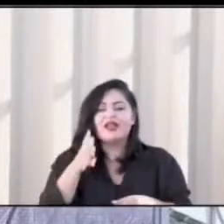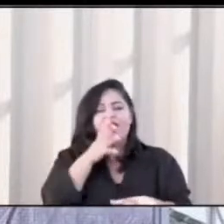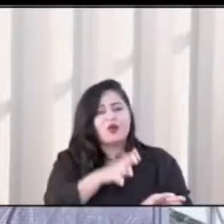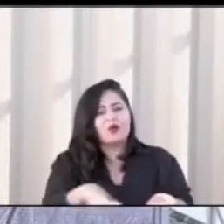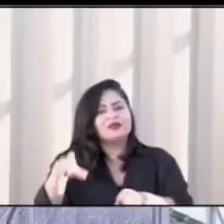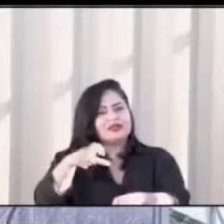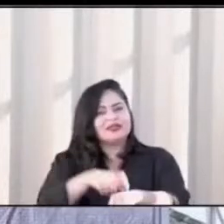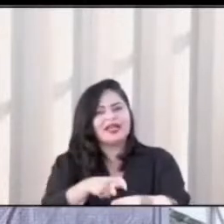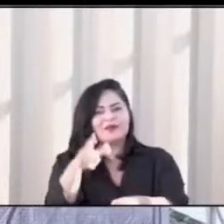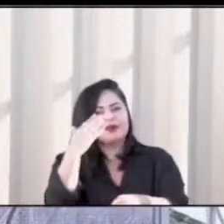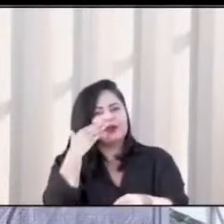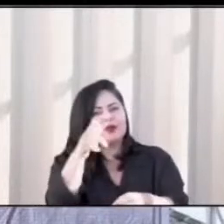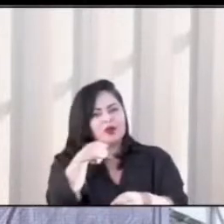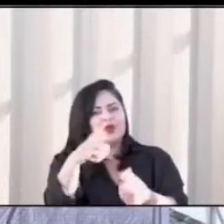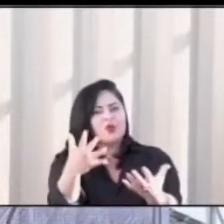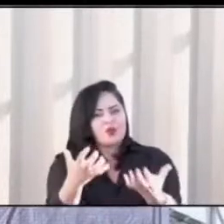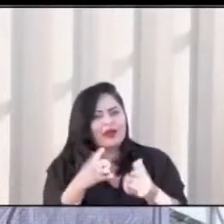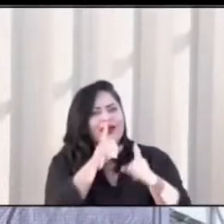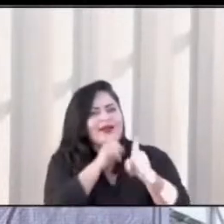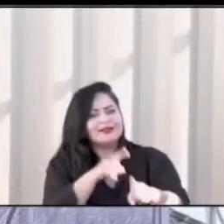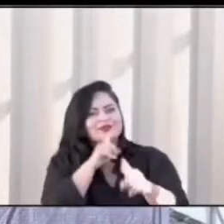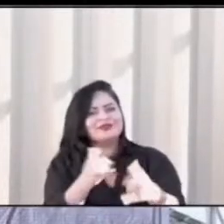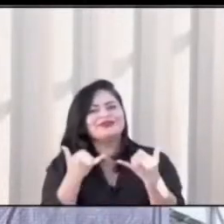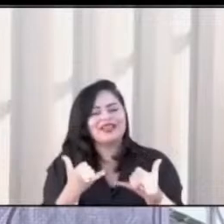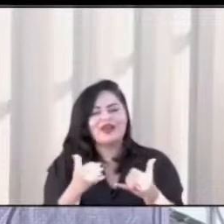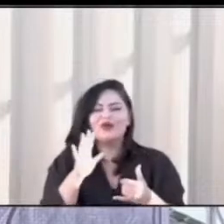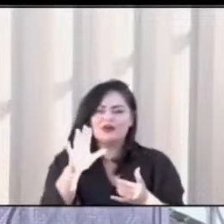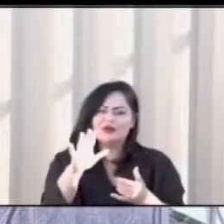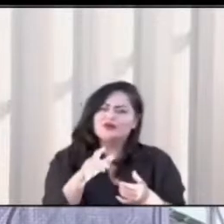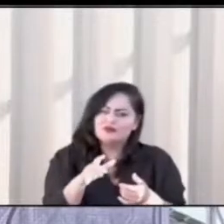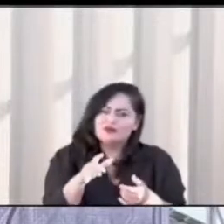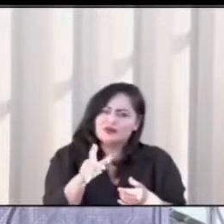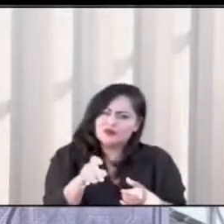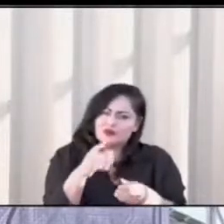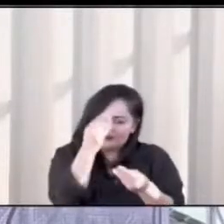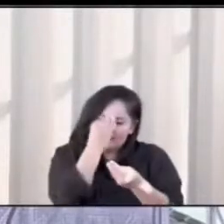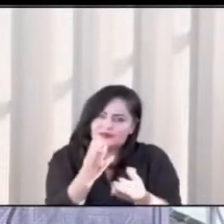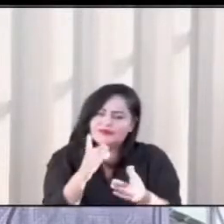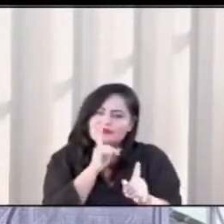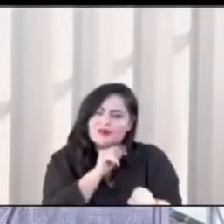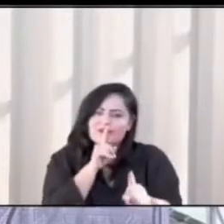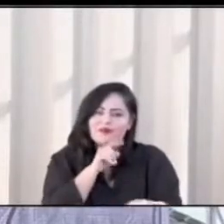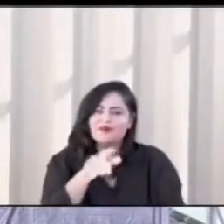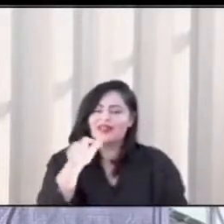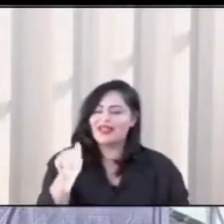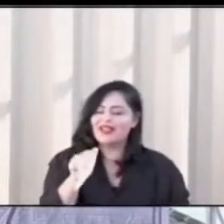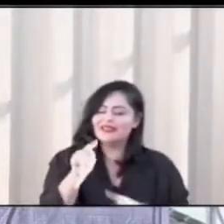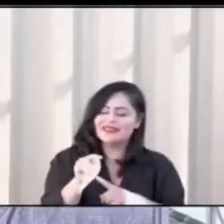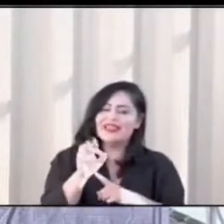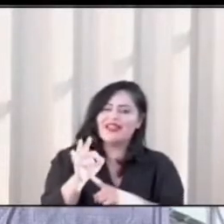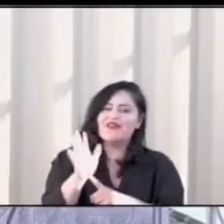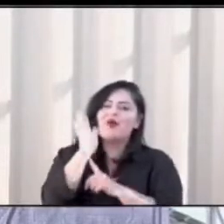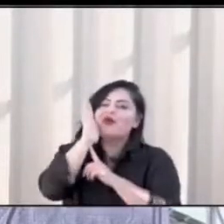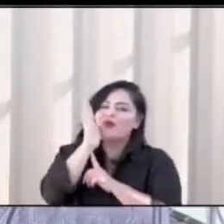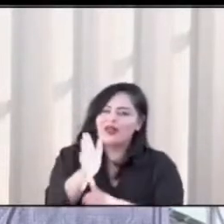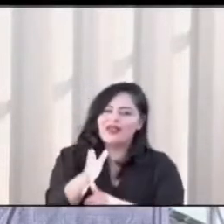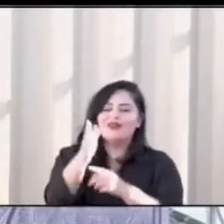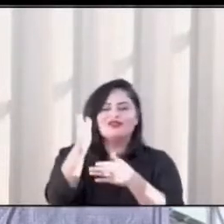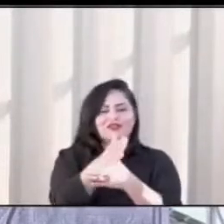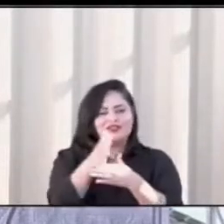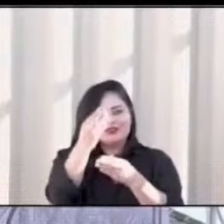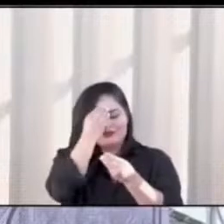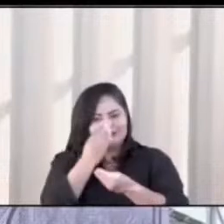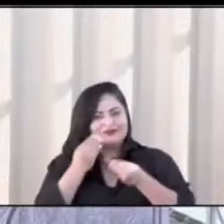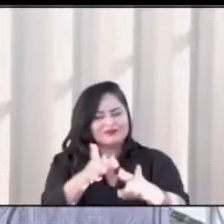everyone wants answers, and the community deserves answers. ATF will give you those answers, but it'll be once